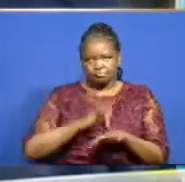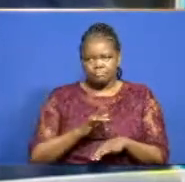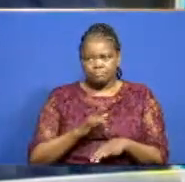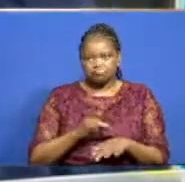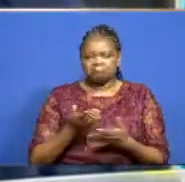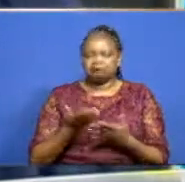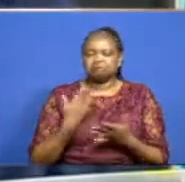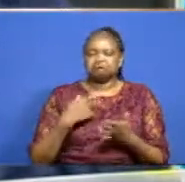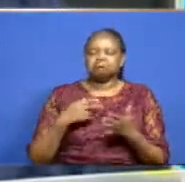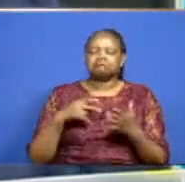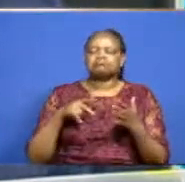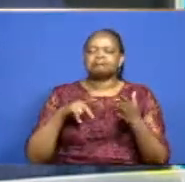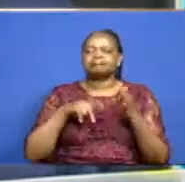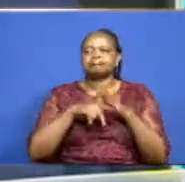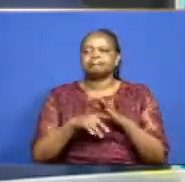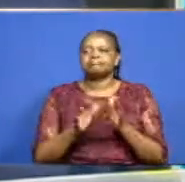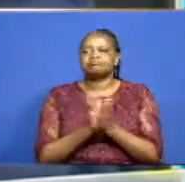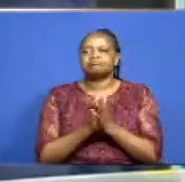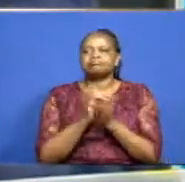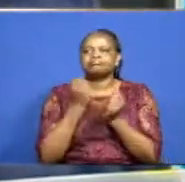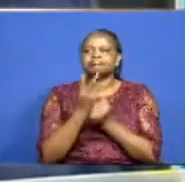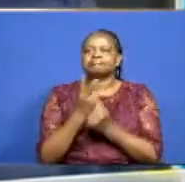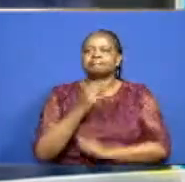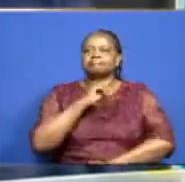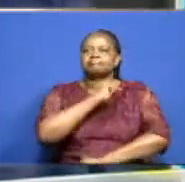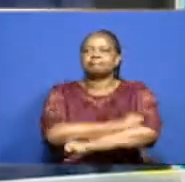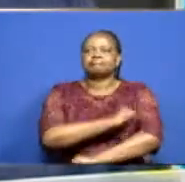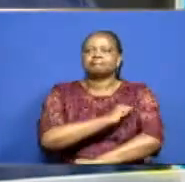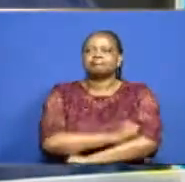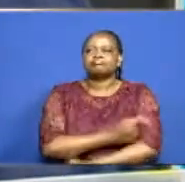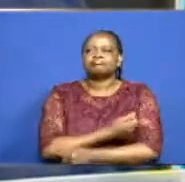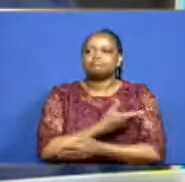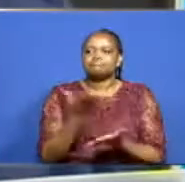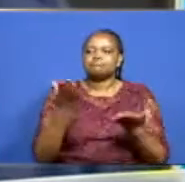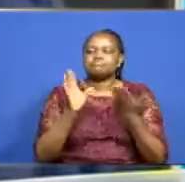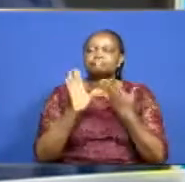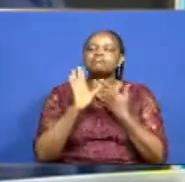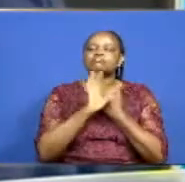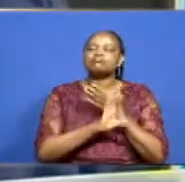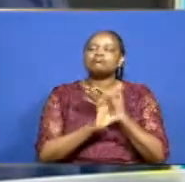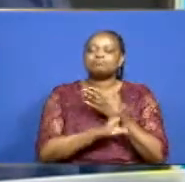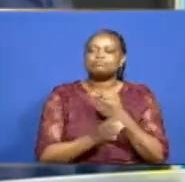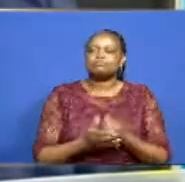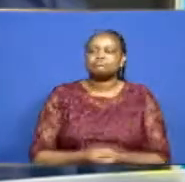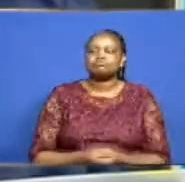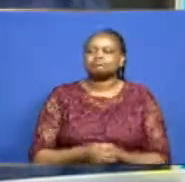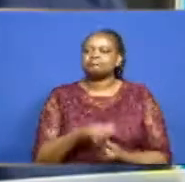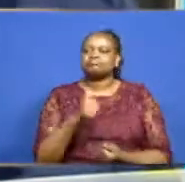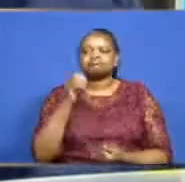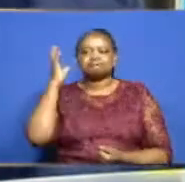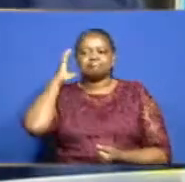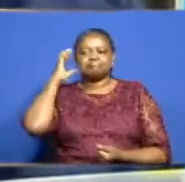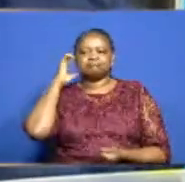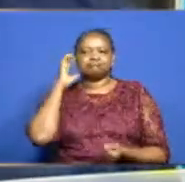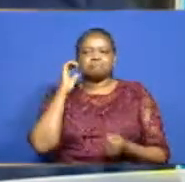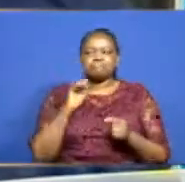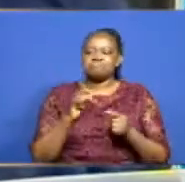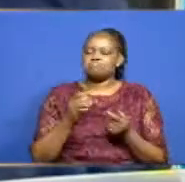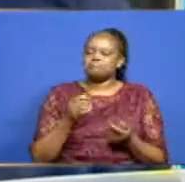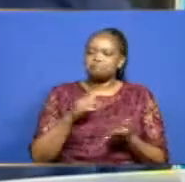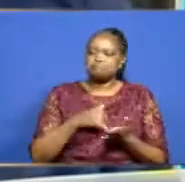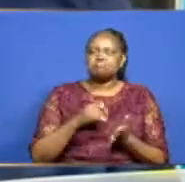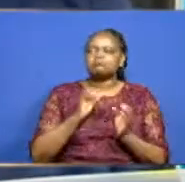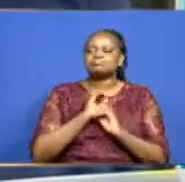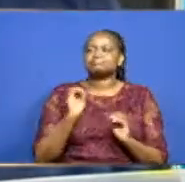pre-primary and primary and secondary schools across the country. We are not even talking about the tertiary institutions like colleges and